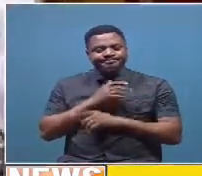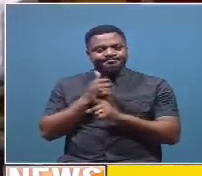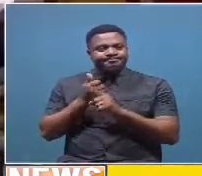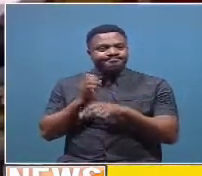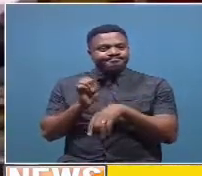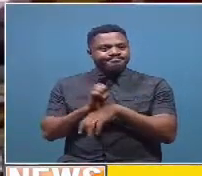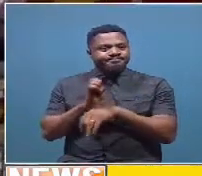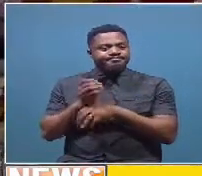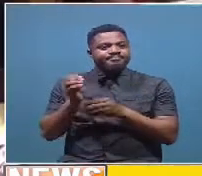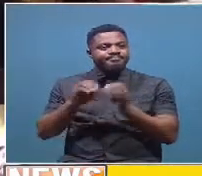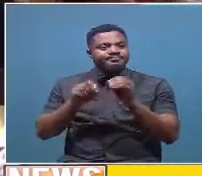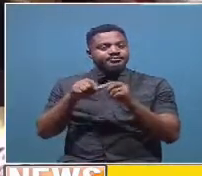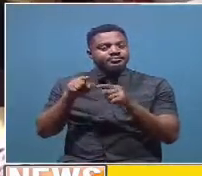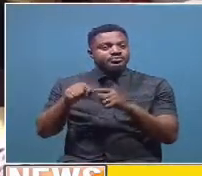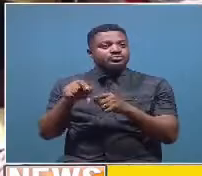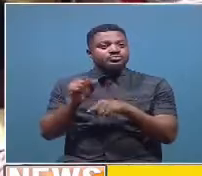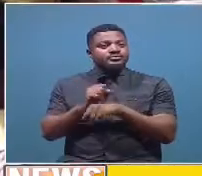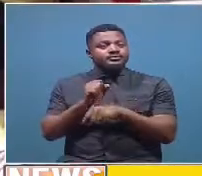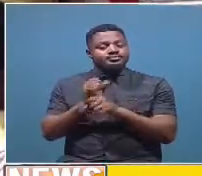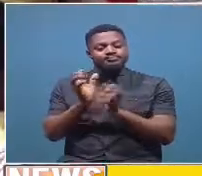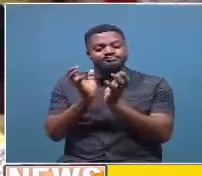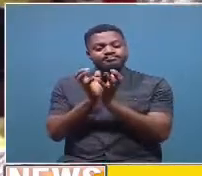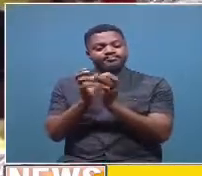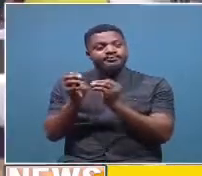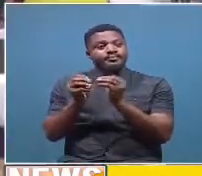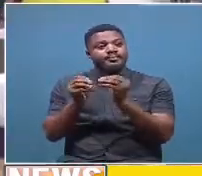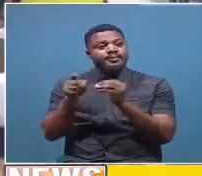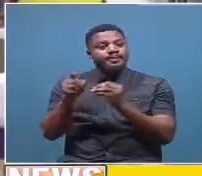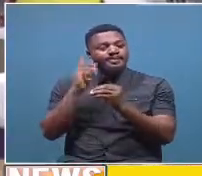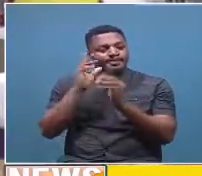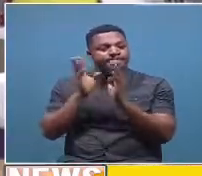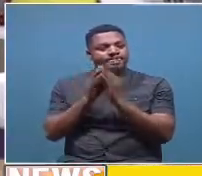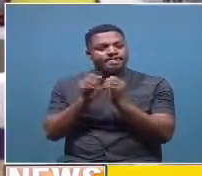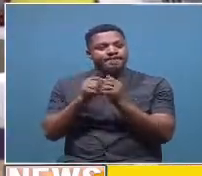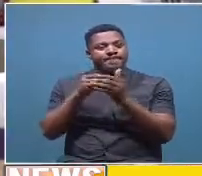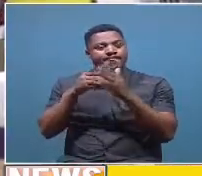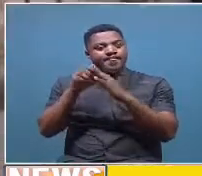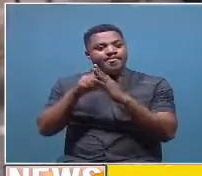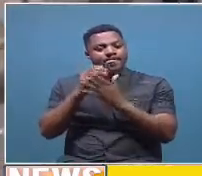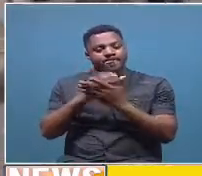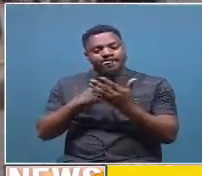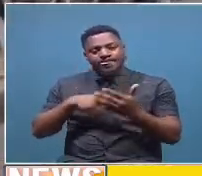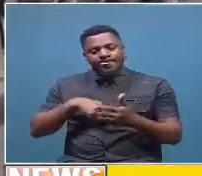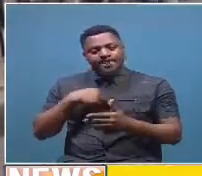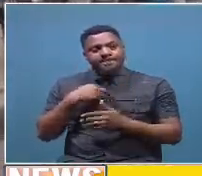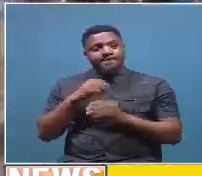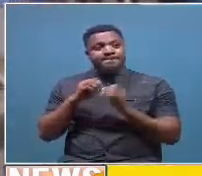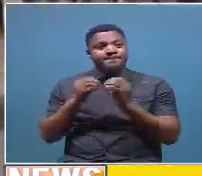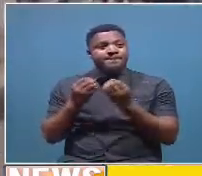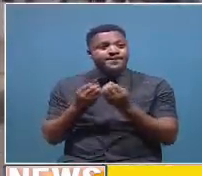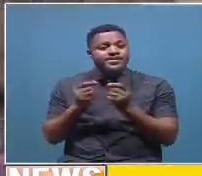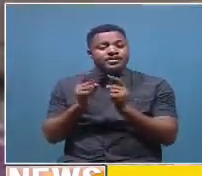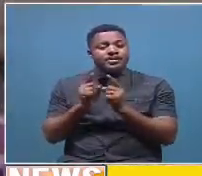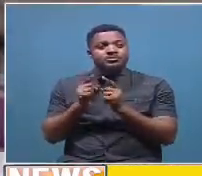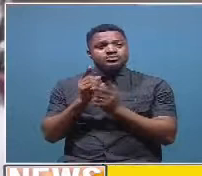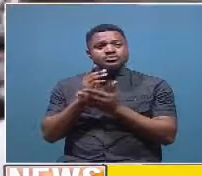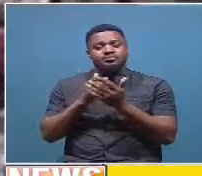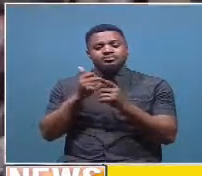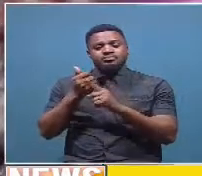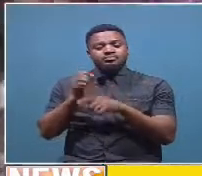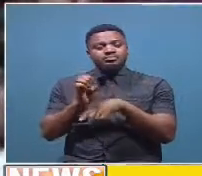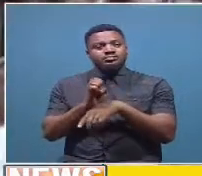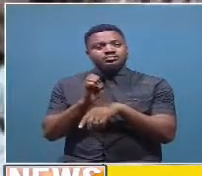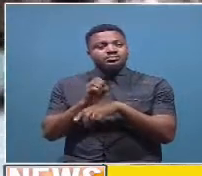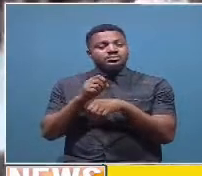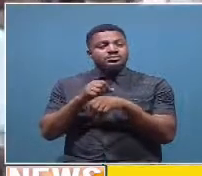self-employed contributors to the scheme that the SNIT management met with the leadership of some religious organizations and some self-employed